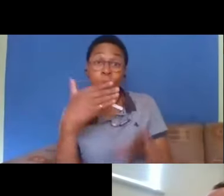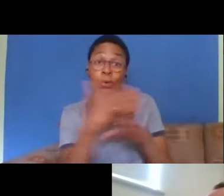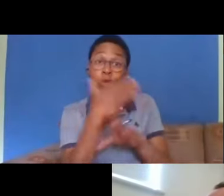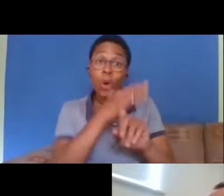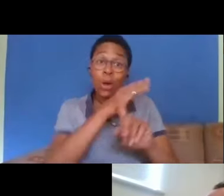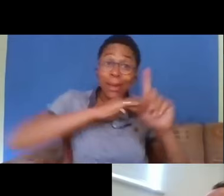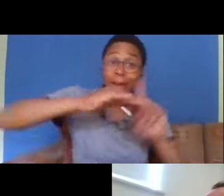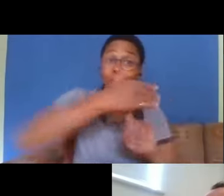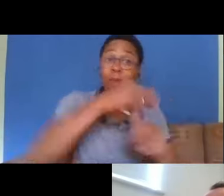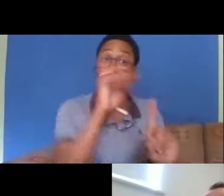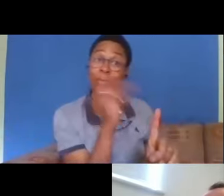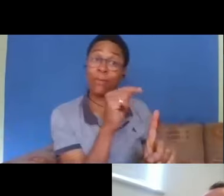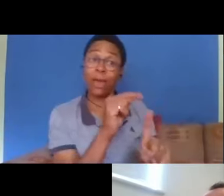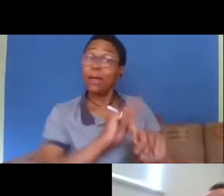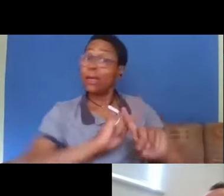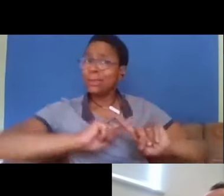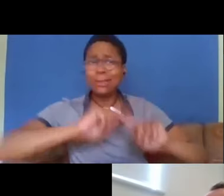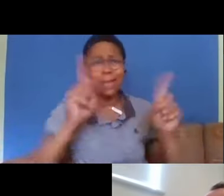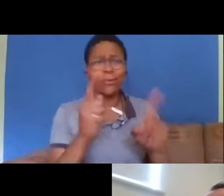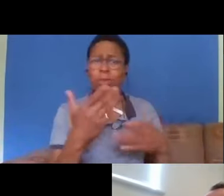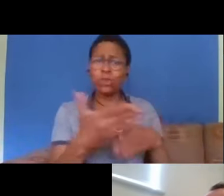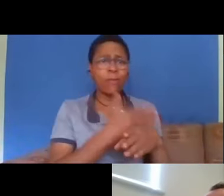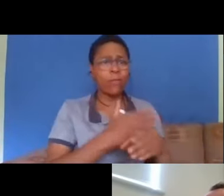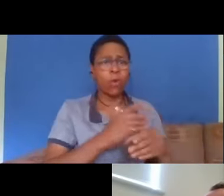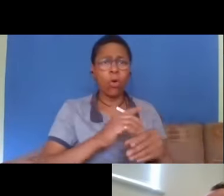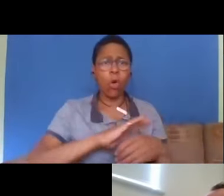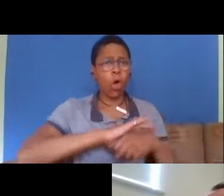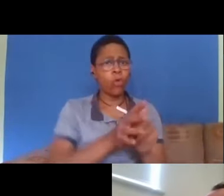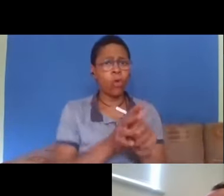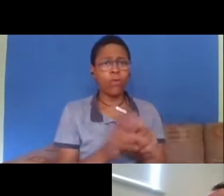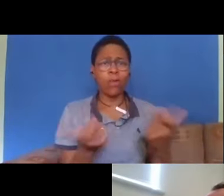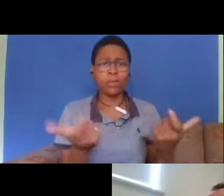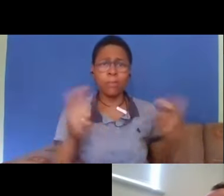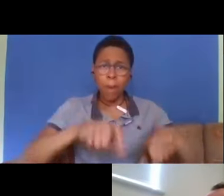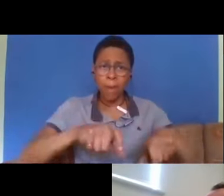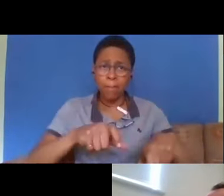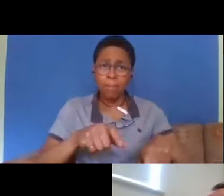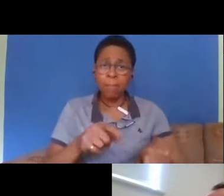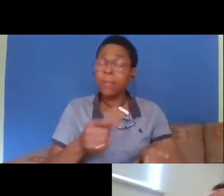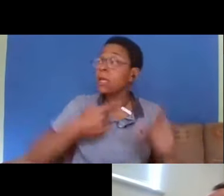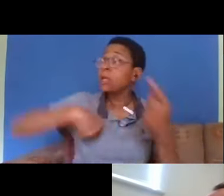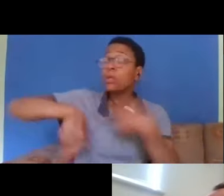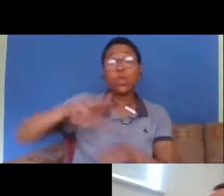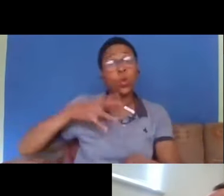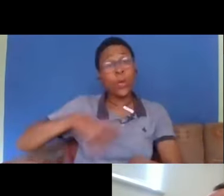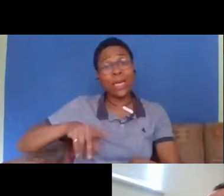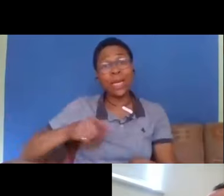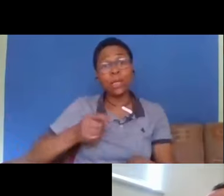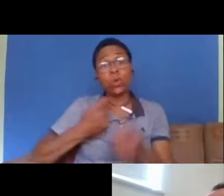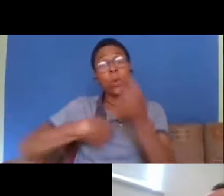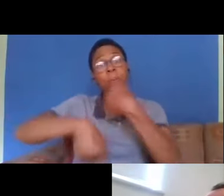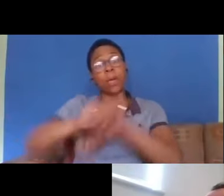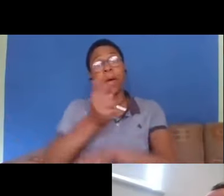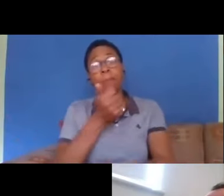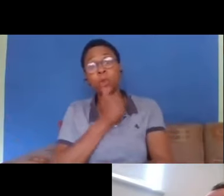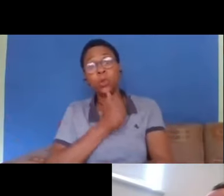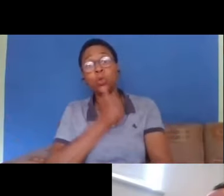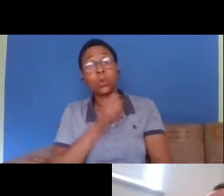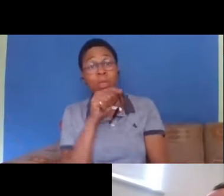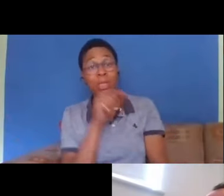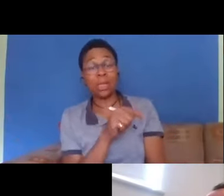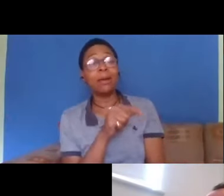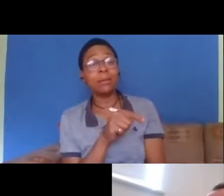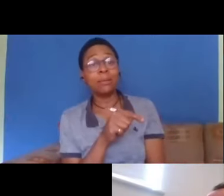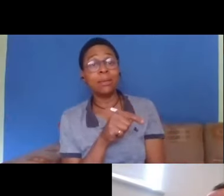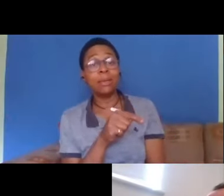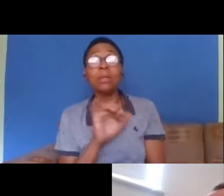what they were doing before lockdown. And it's a matter of getting used to that. And therefore, shorter classes, as Kim was suggesting and Matt was suggesting